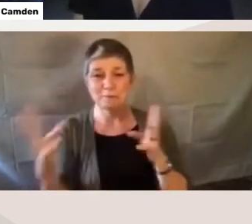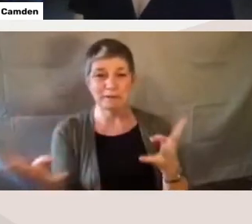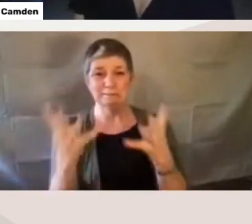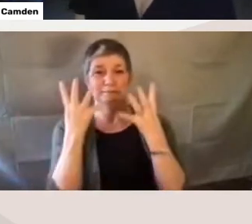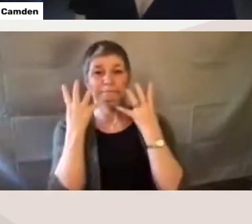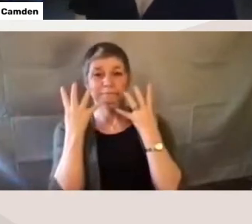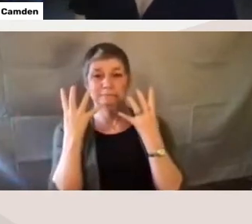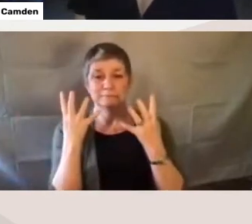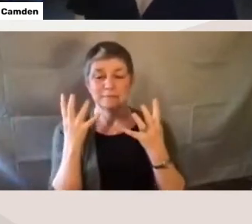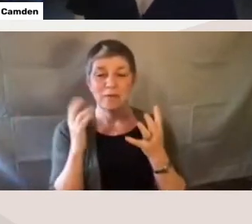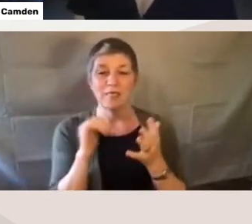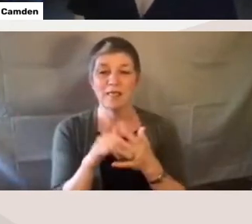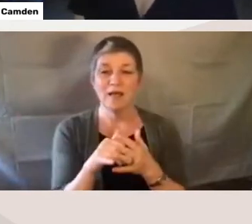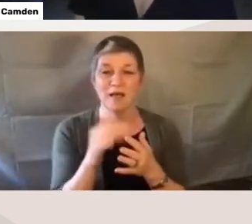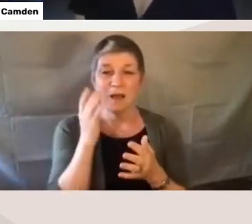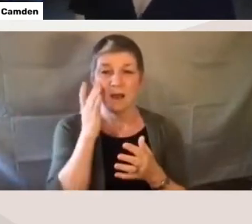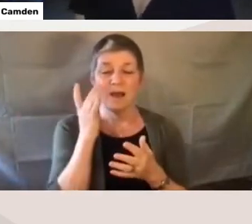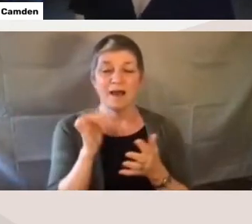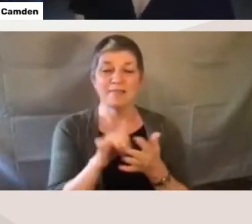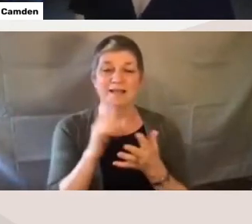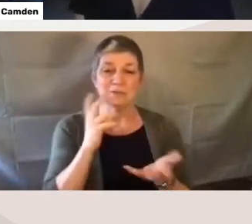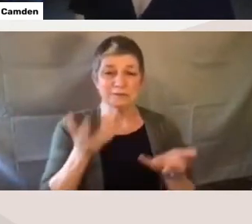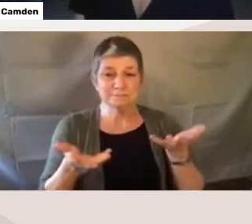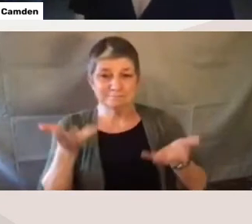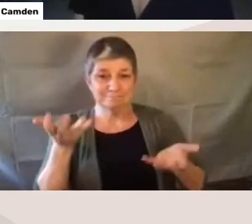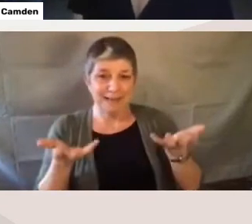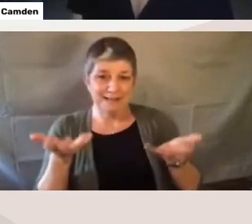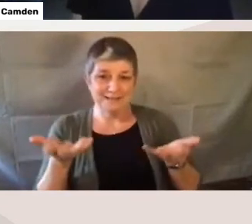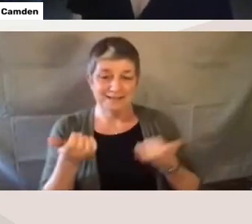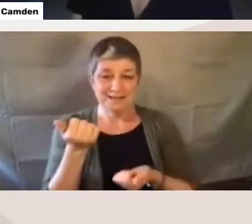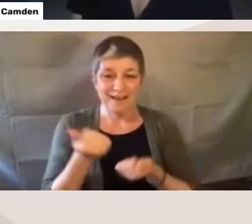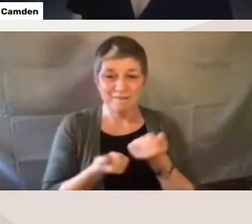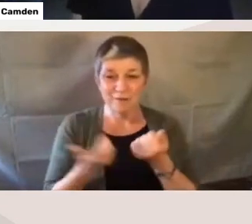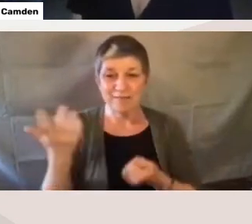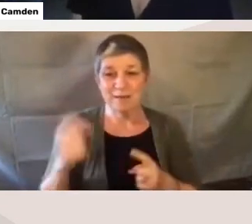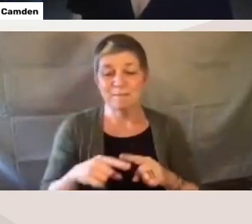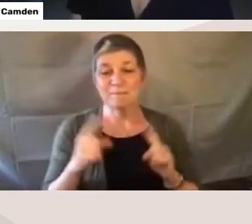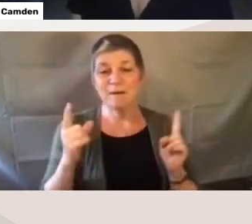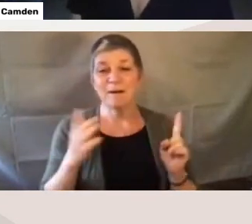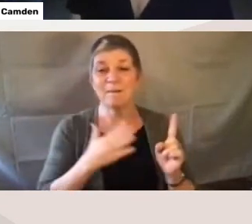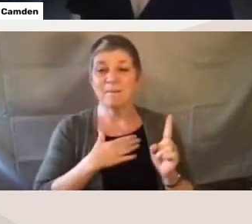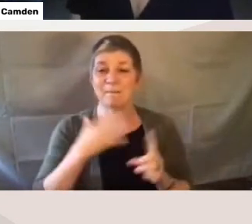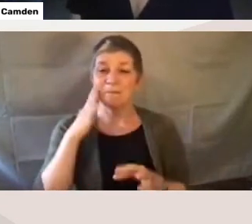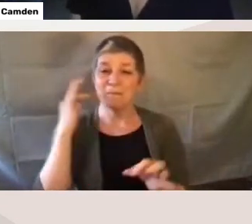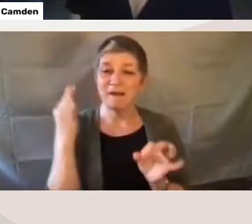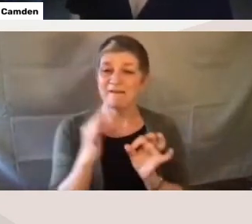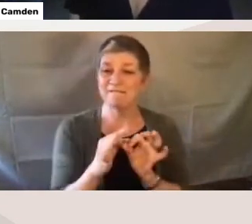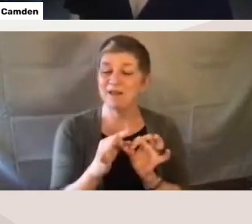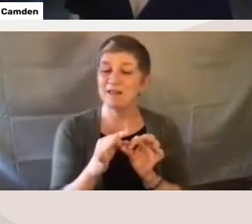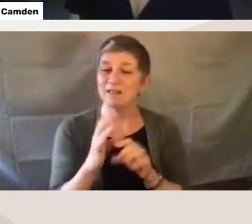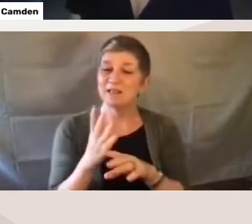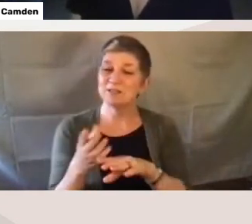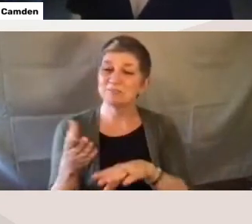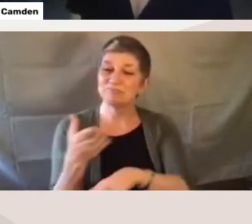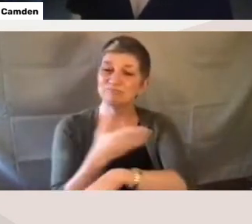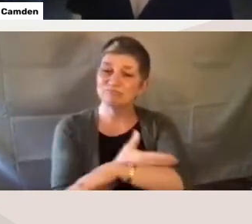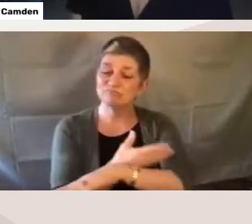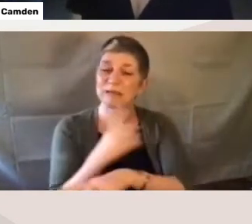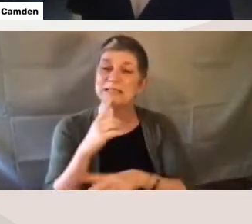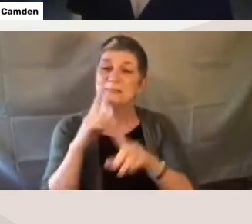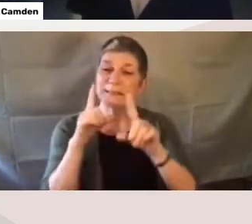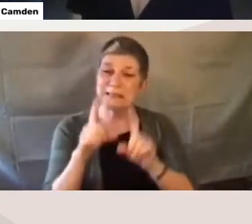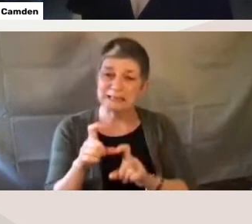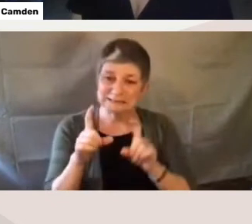And that's kind of juggling everything there. But, I think that my faith has grown. It's been